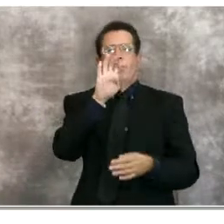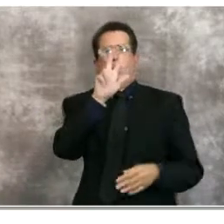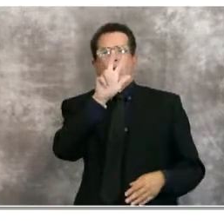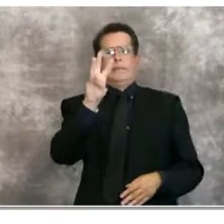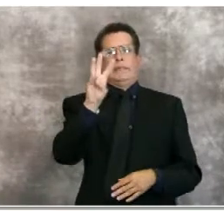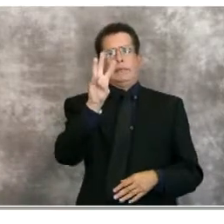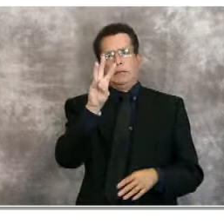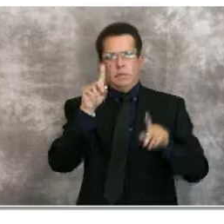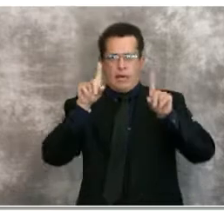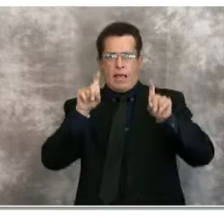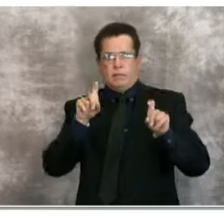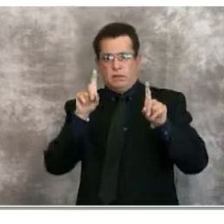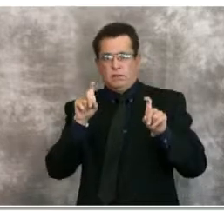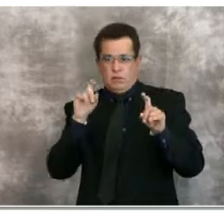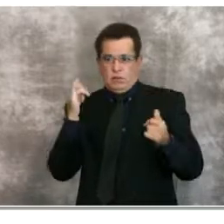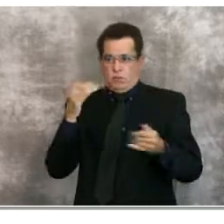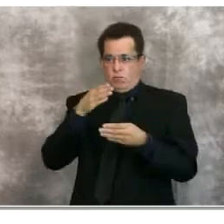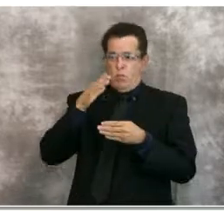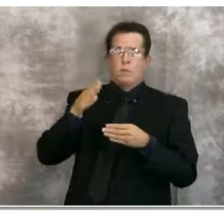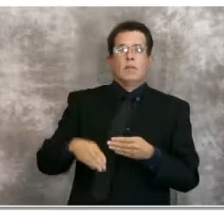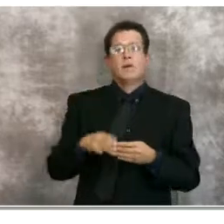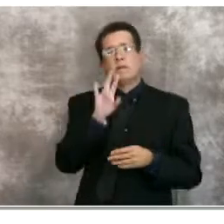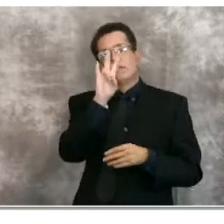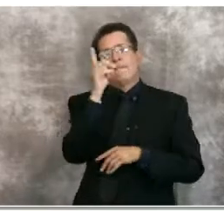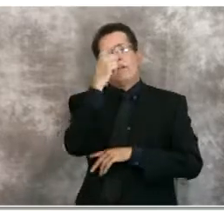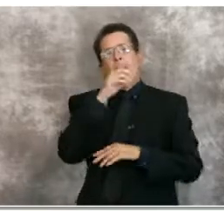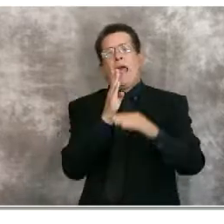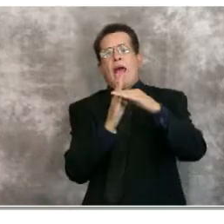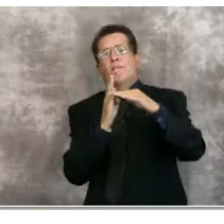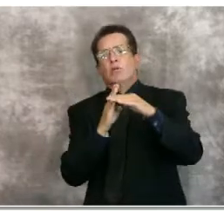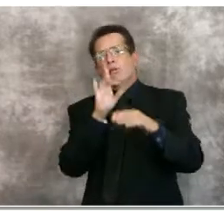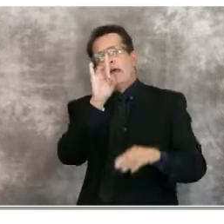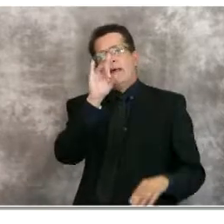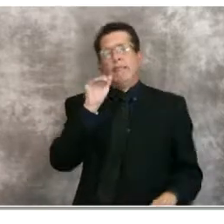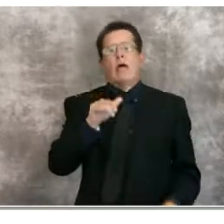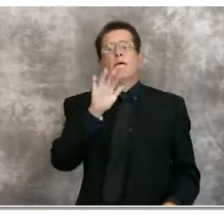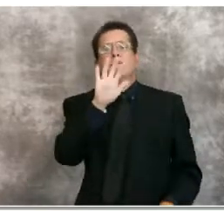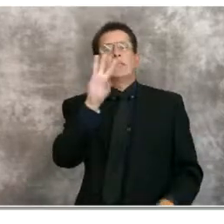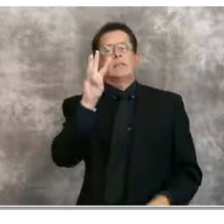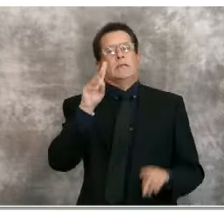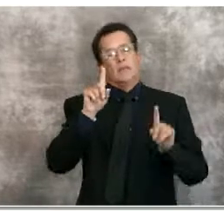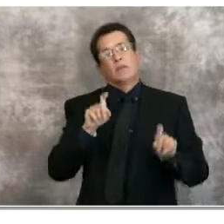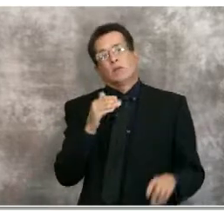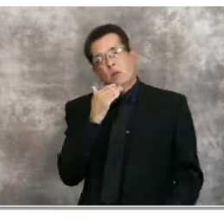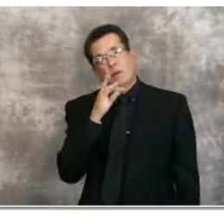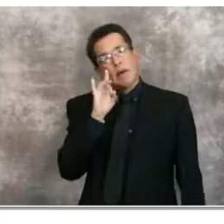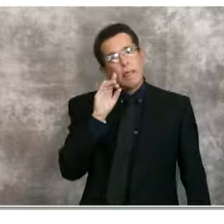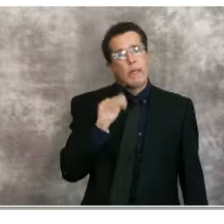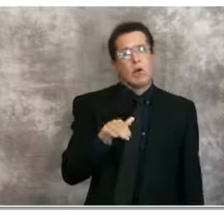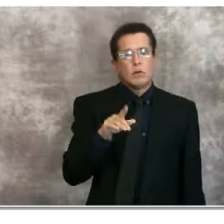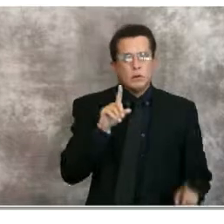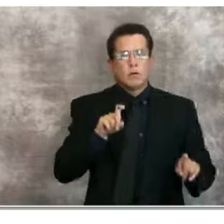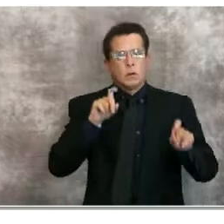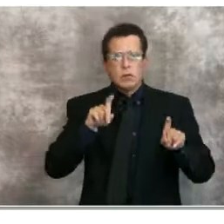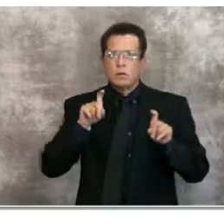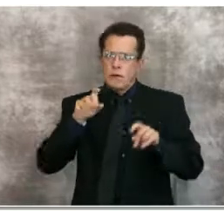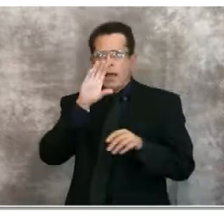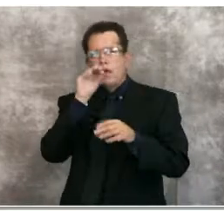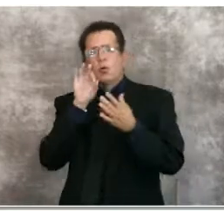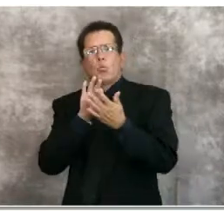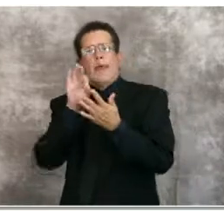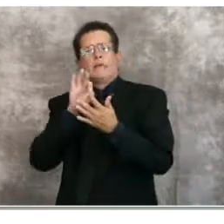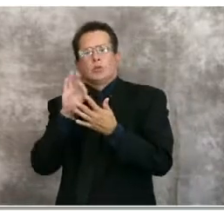8,436 tests completed, or a 7-day average of 8,056 tests. For trace, we